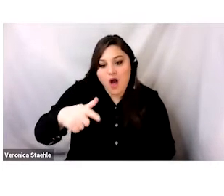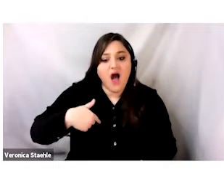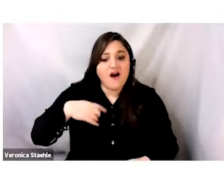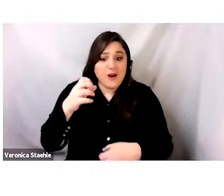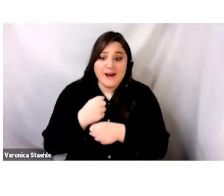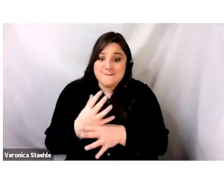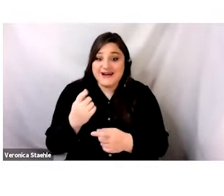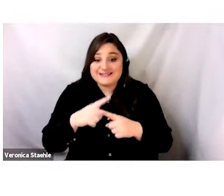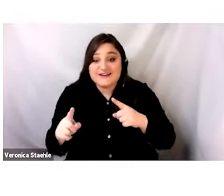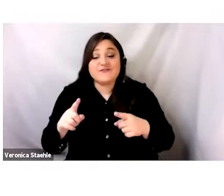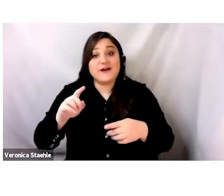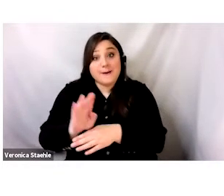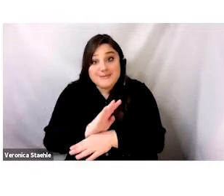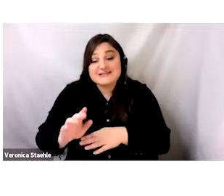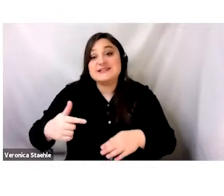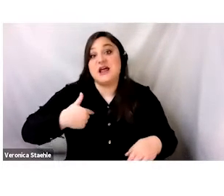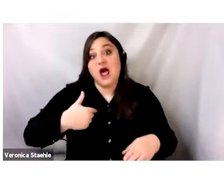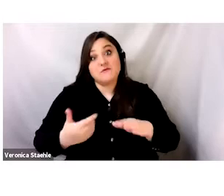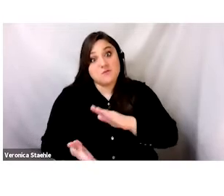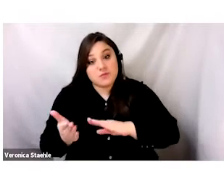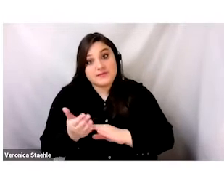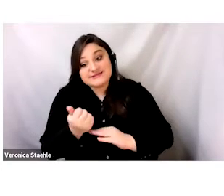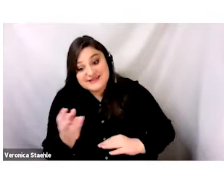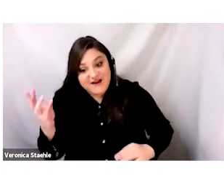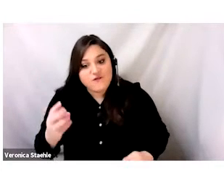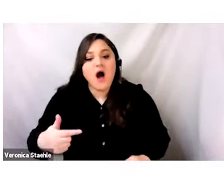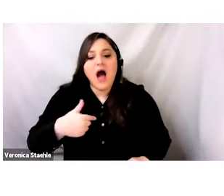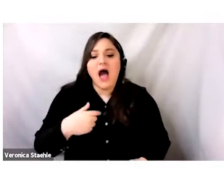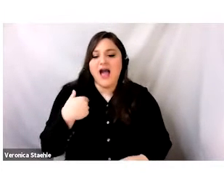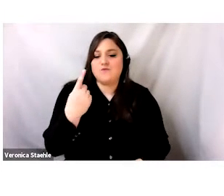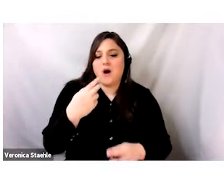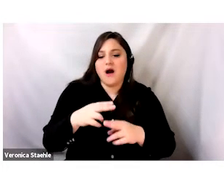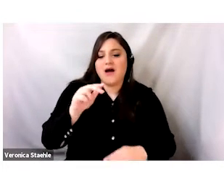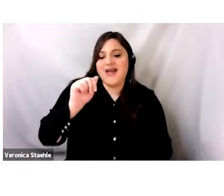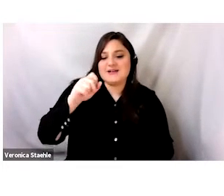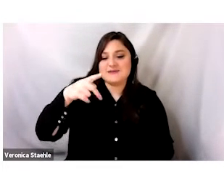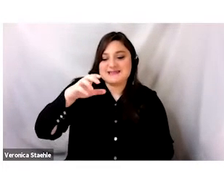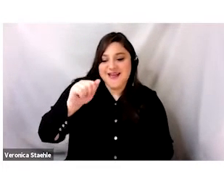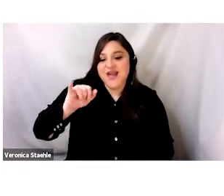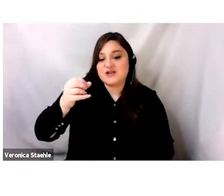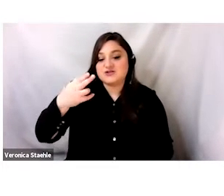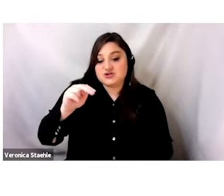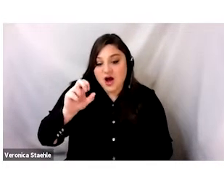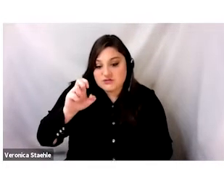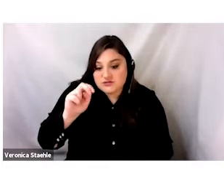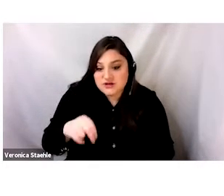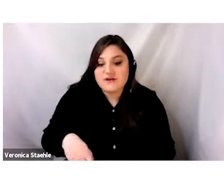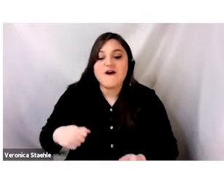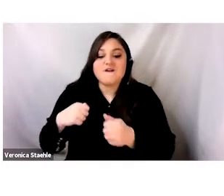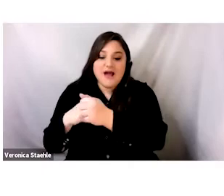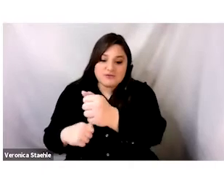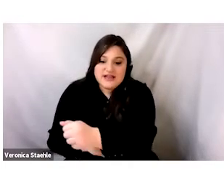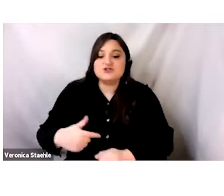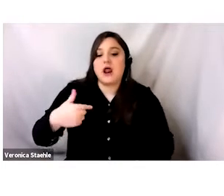brother's name called the Oscar Johnson III Youth Hope Foundation. I also am the co-founder and co-director of Redesign, which